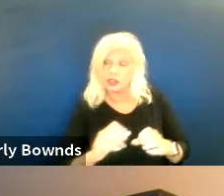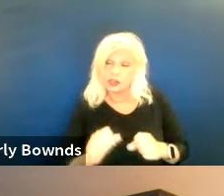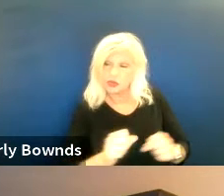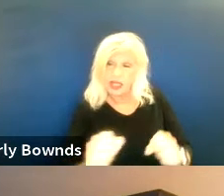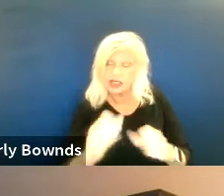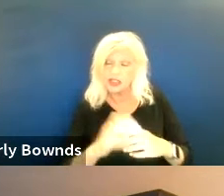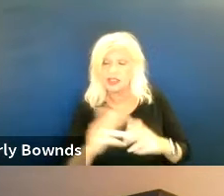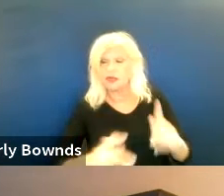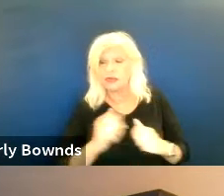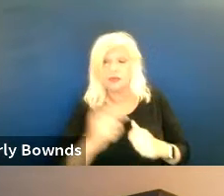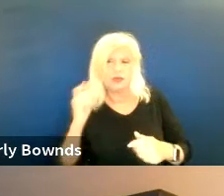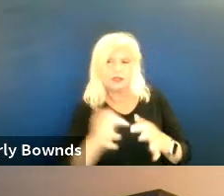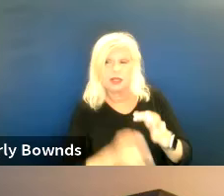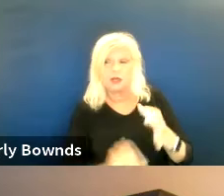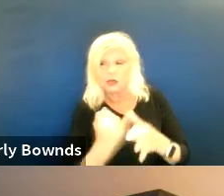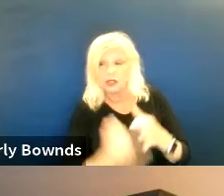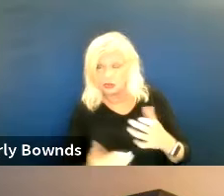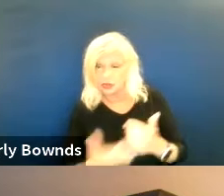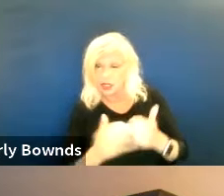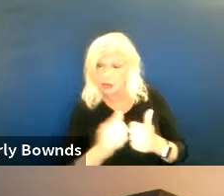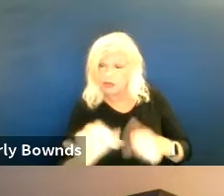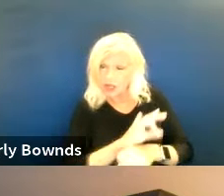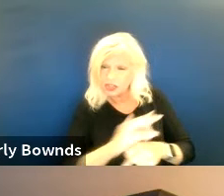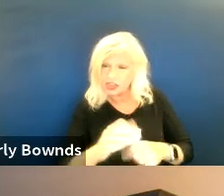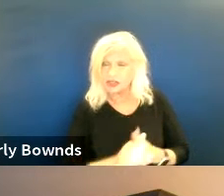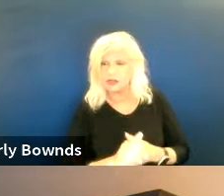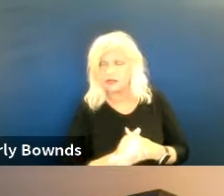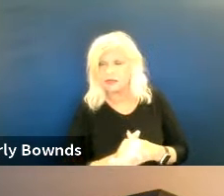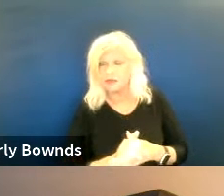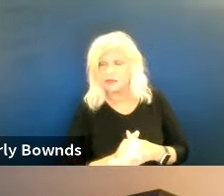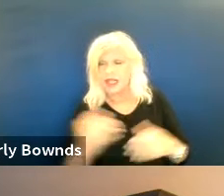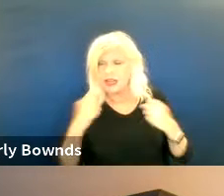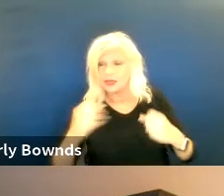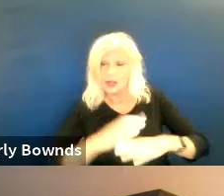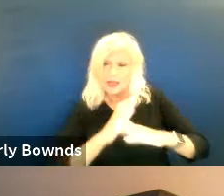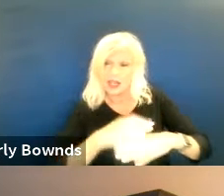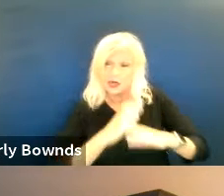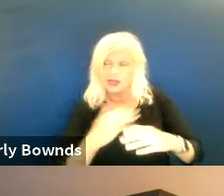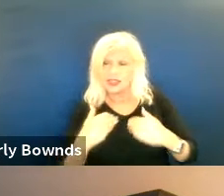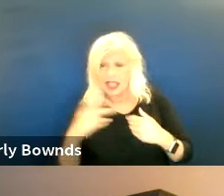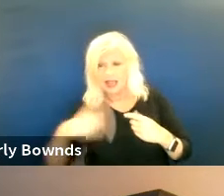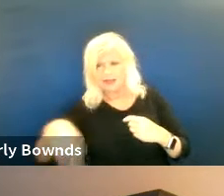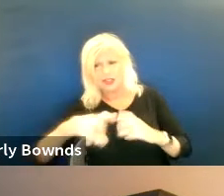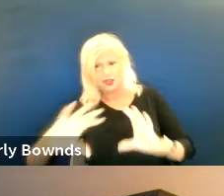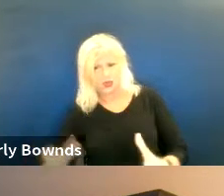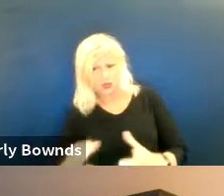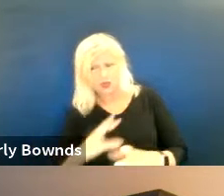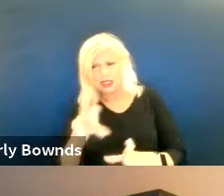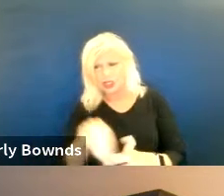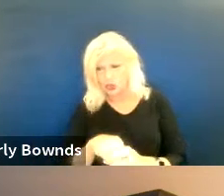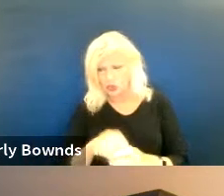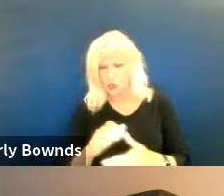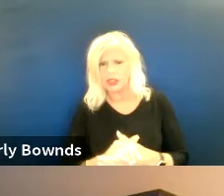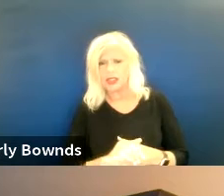people with spinal cord injury. There are common exercise barriers reported in this population, including and not limited to